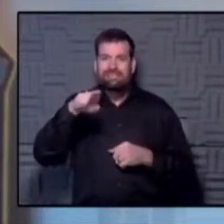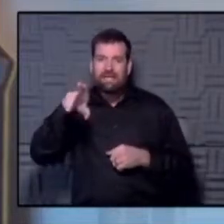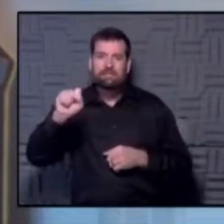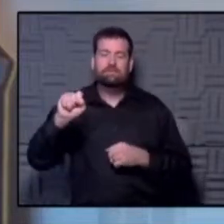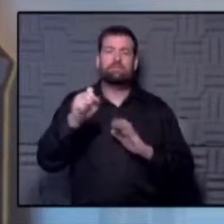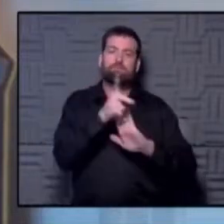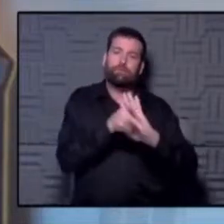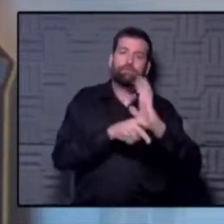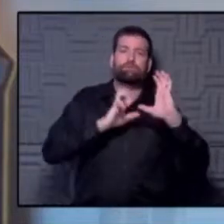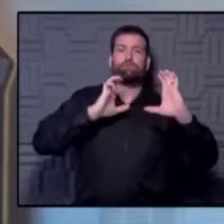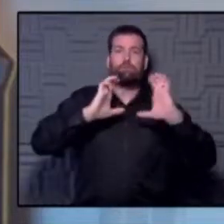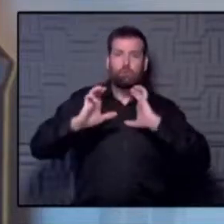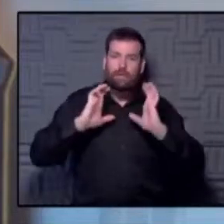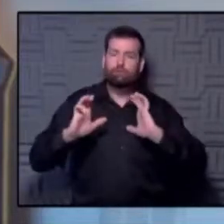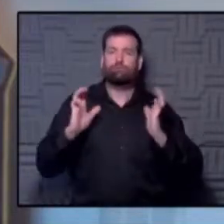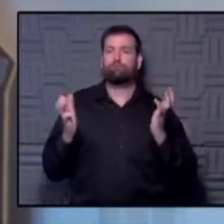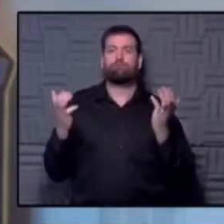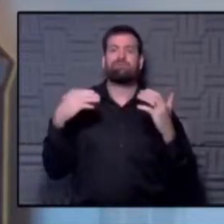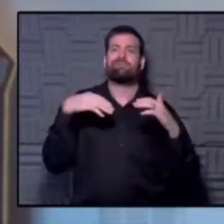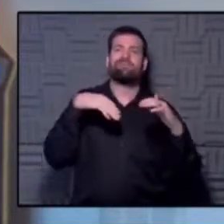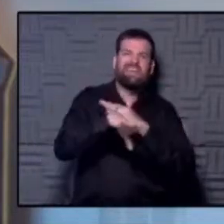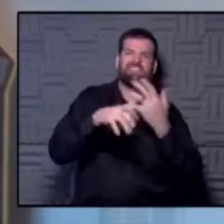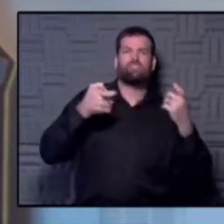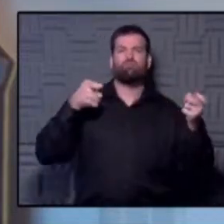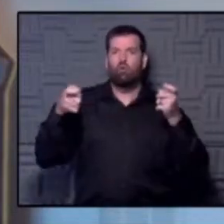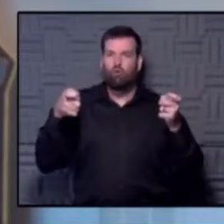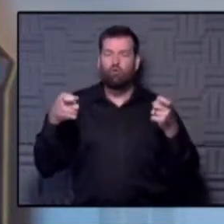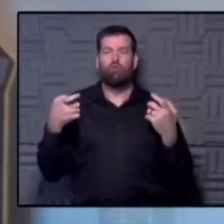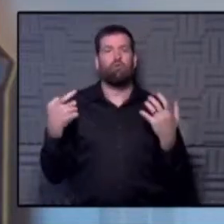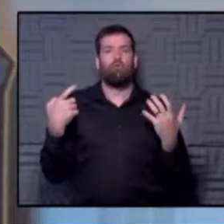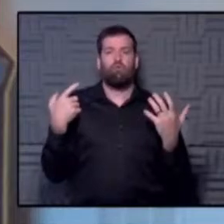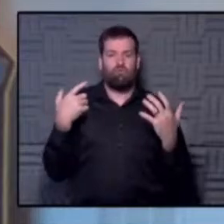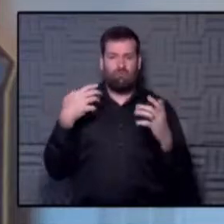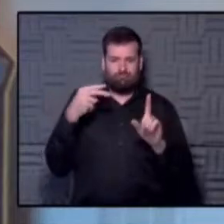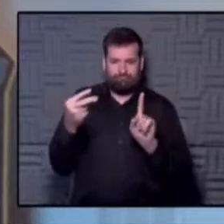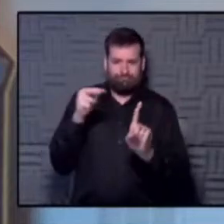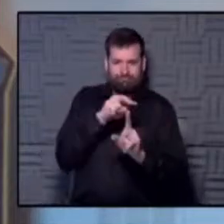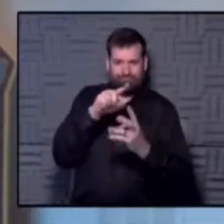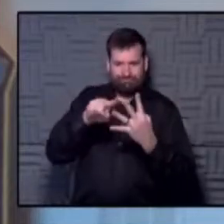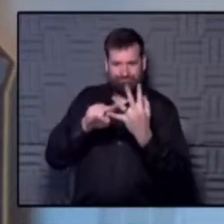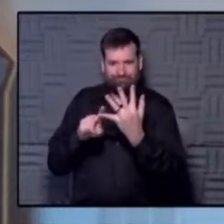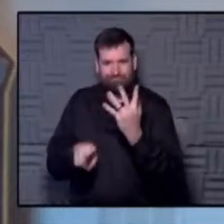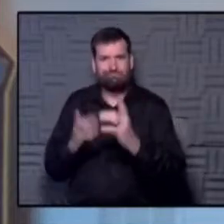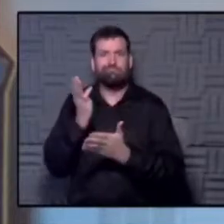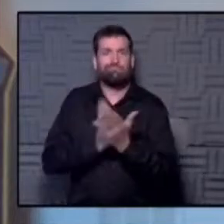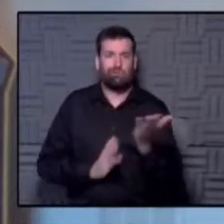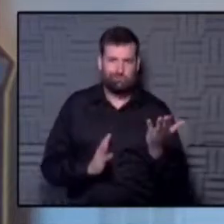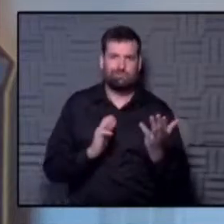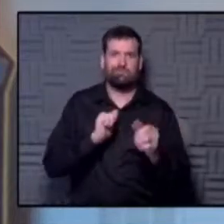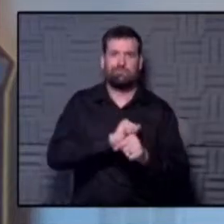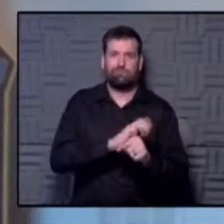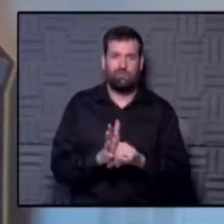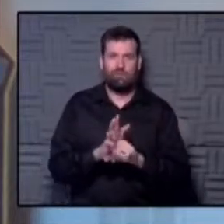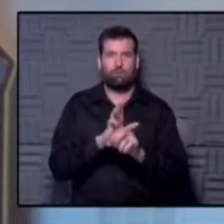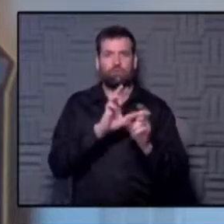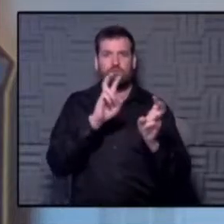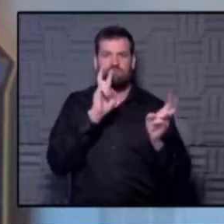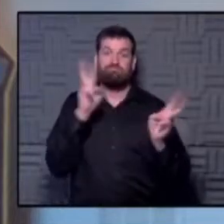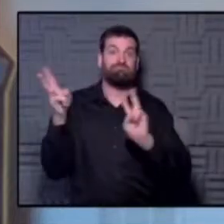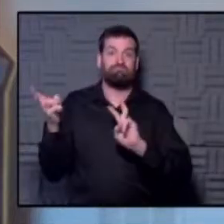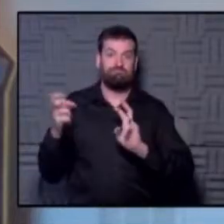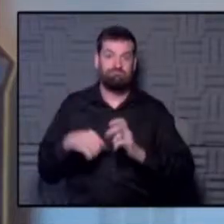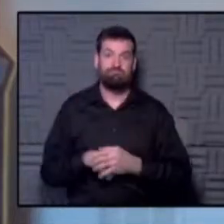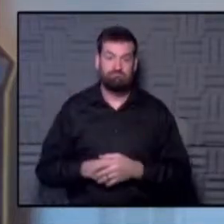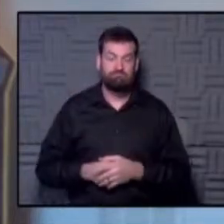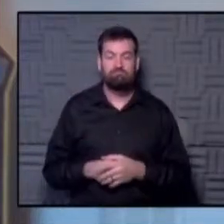communication, and access control aspects of the COVID crisis. And as